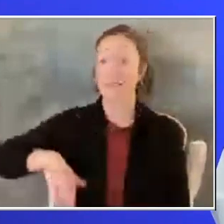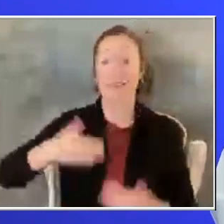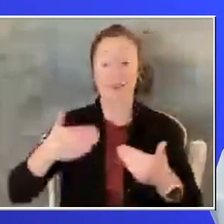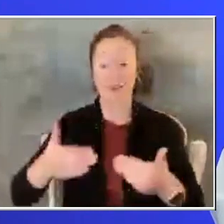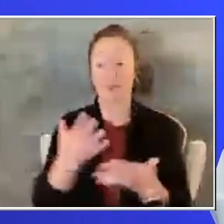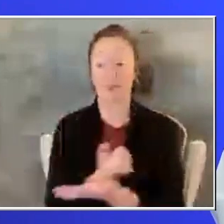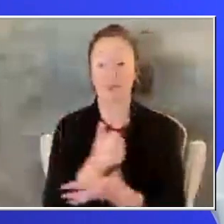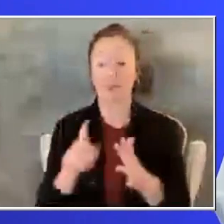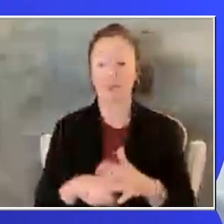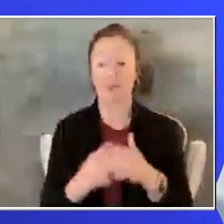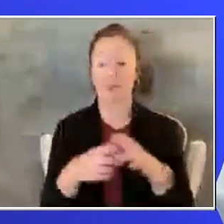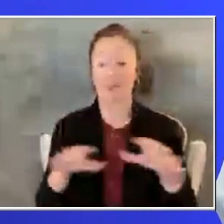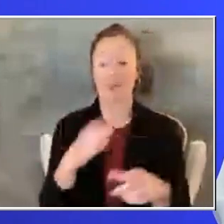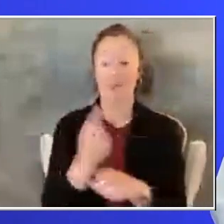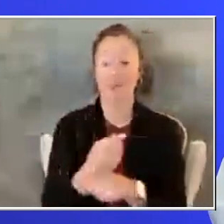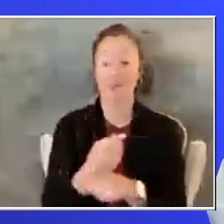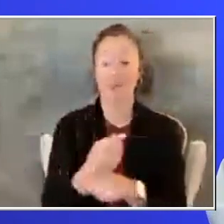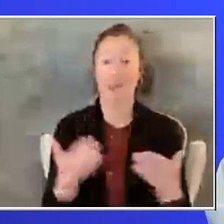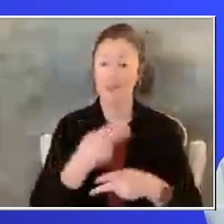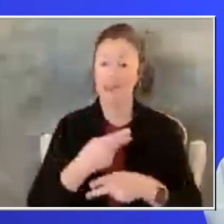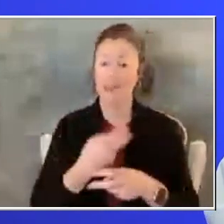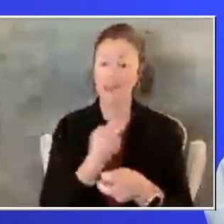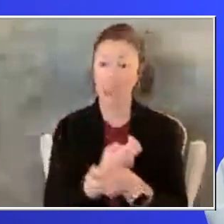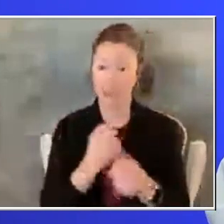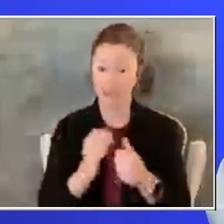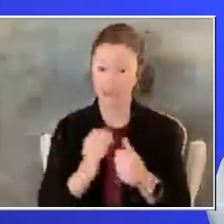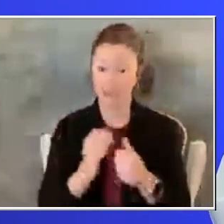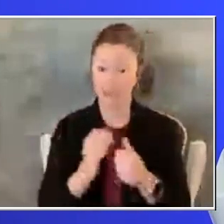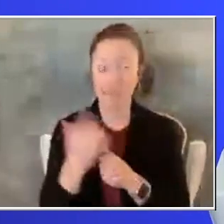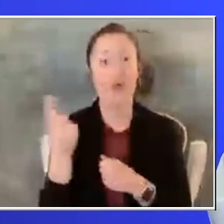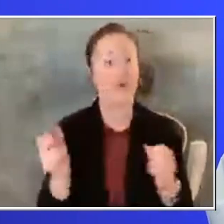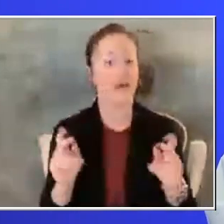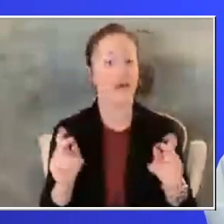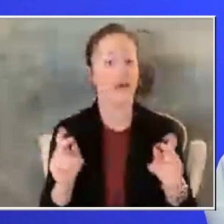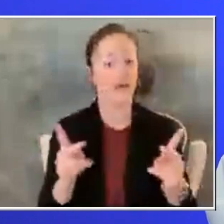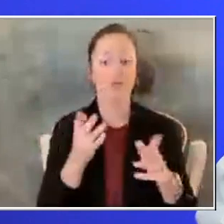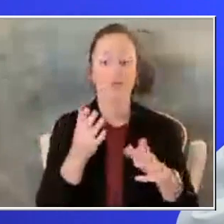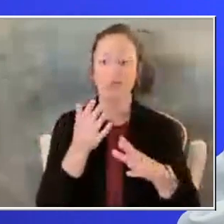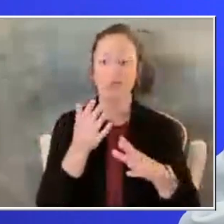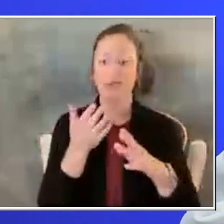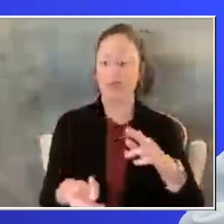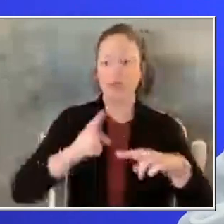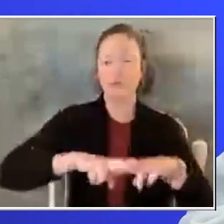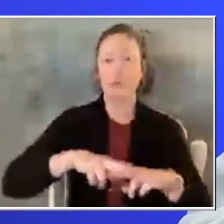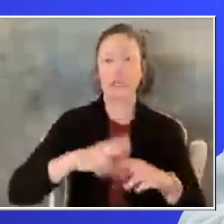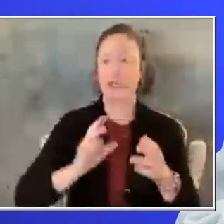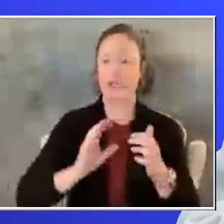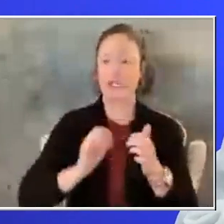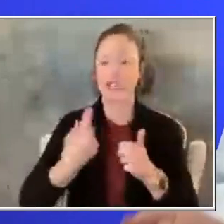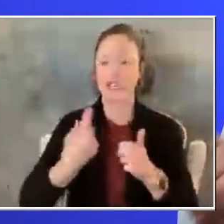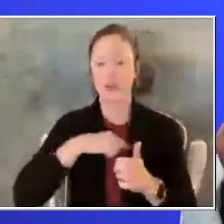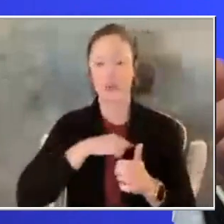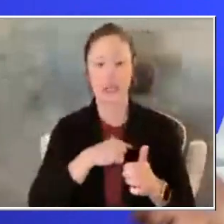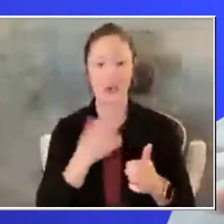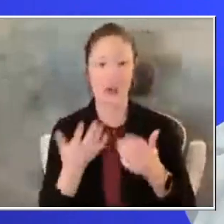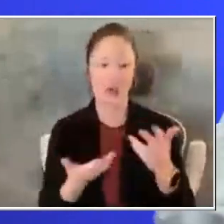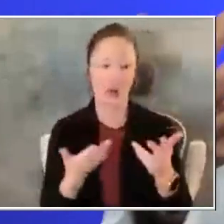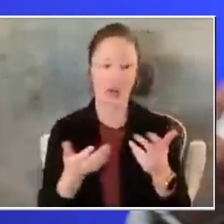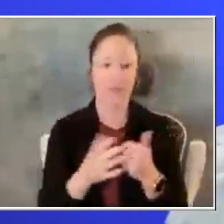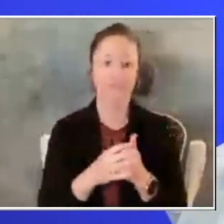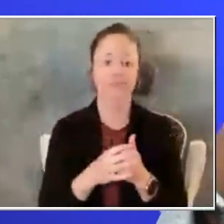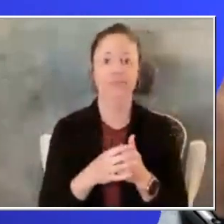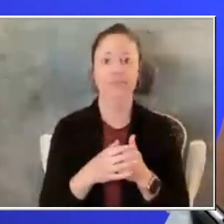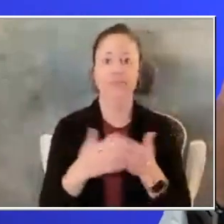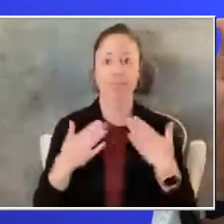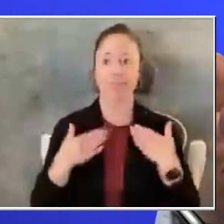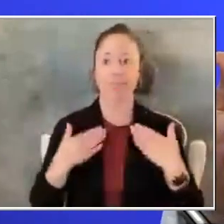and taking care of your bone health. So there's always an opportunity to increase the ways that we are like moving our bodies. You know, I